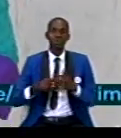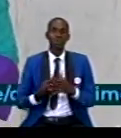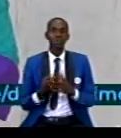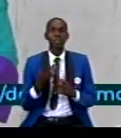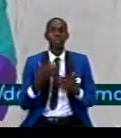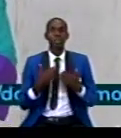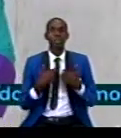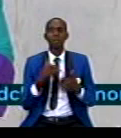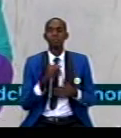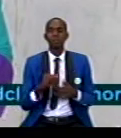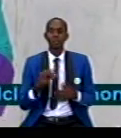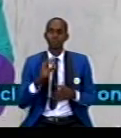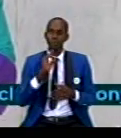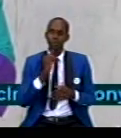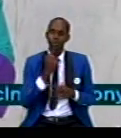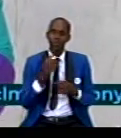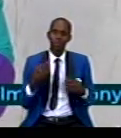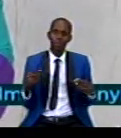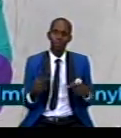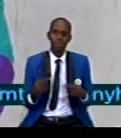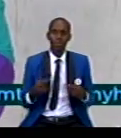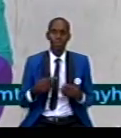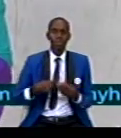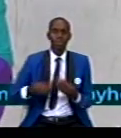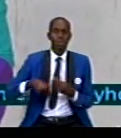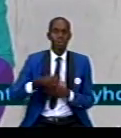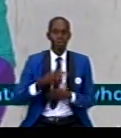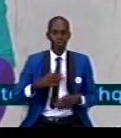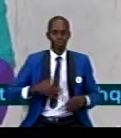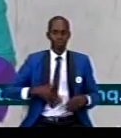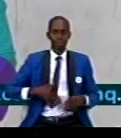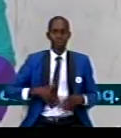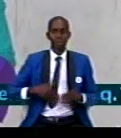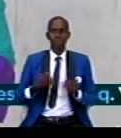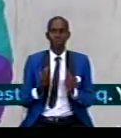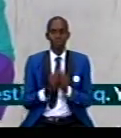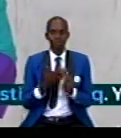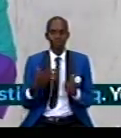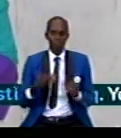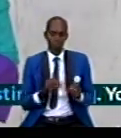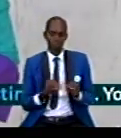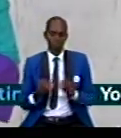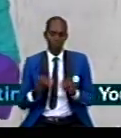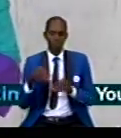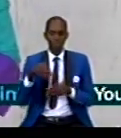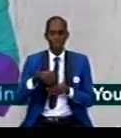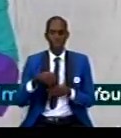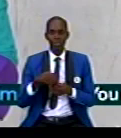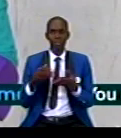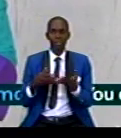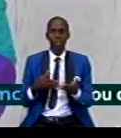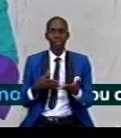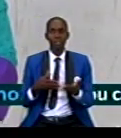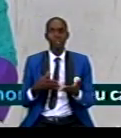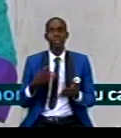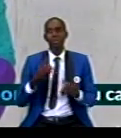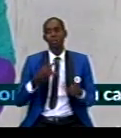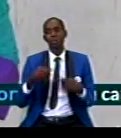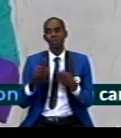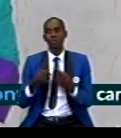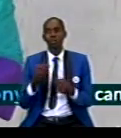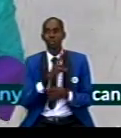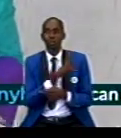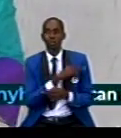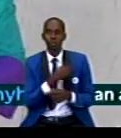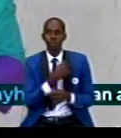womb with moving objects. I went to hospitals, I sought help, but the problem